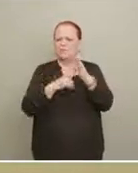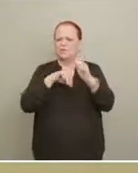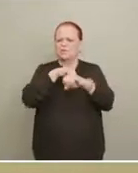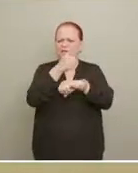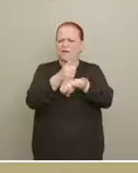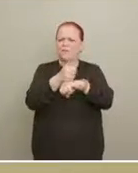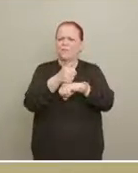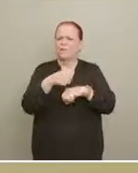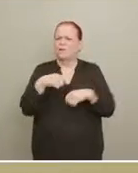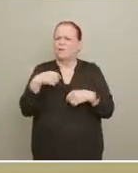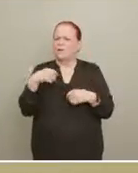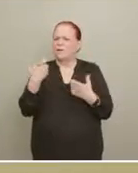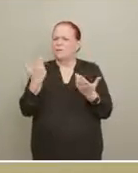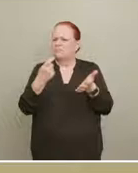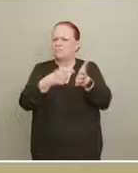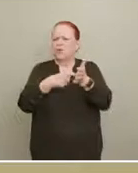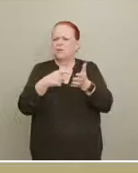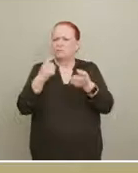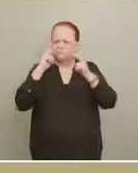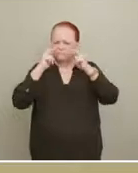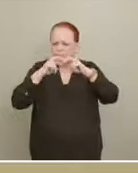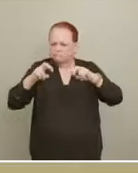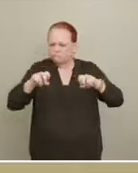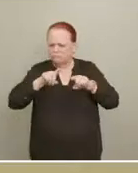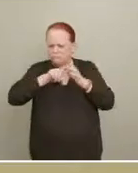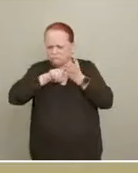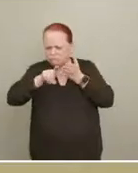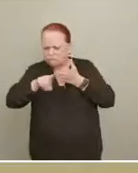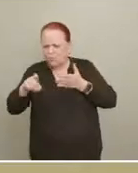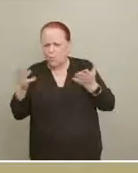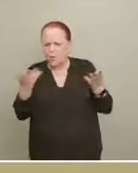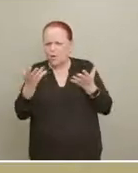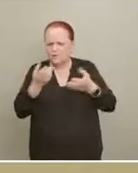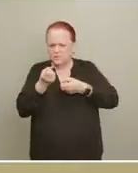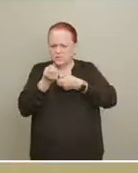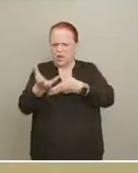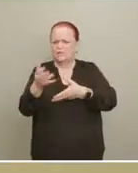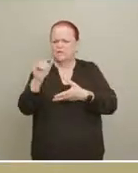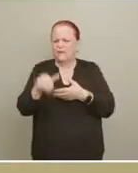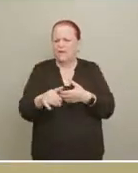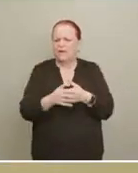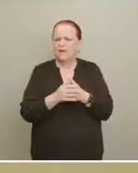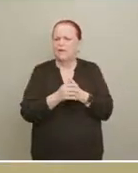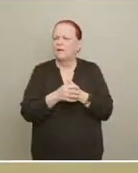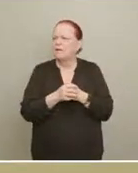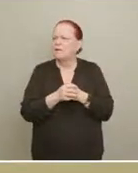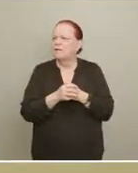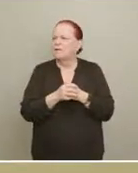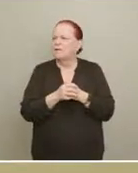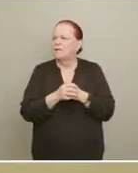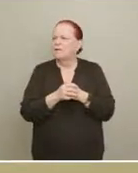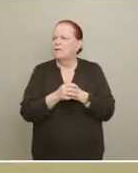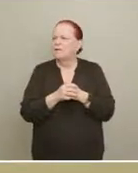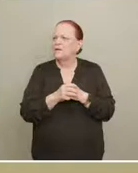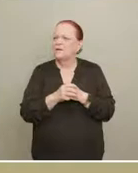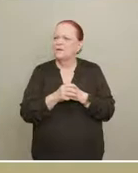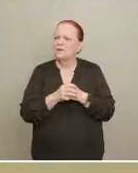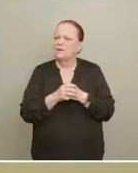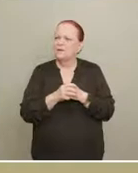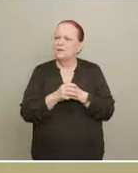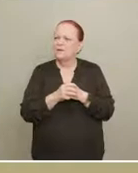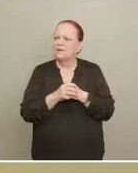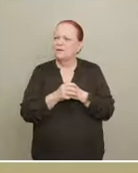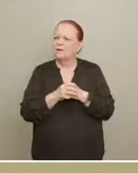what's driving that. I'm wondering why there's no answers yet on what you're seeing. It only took us a few minutes years ago to see what the biggest increase is.